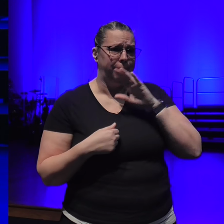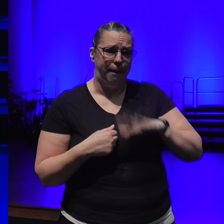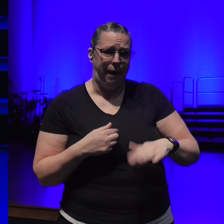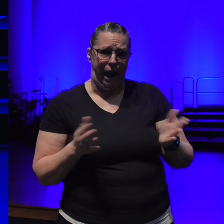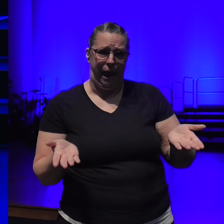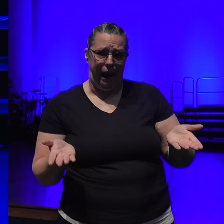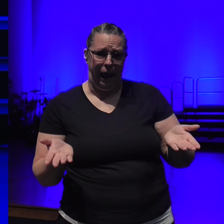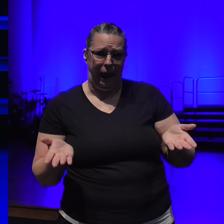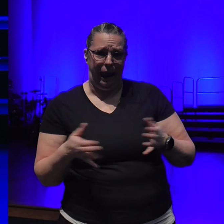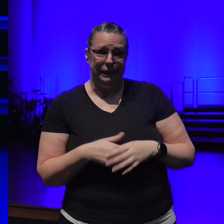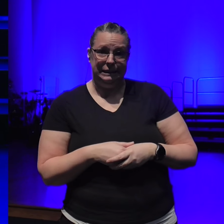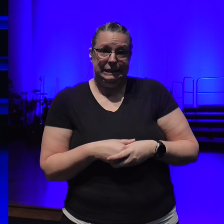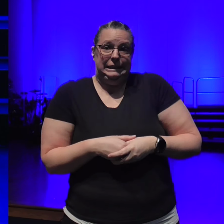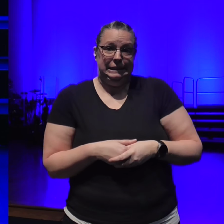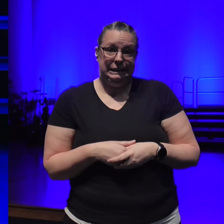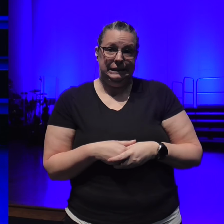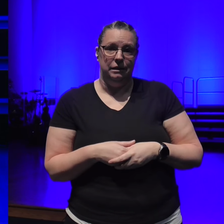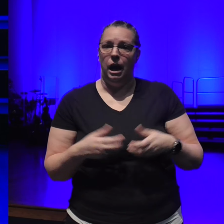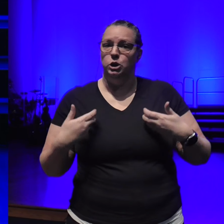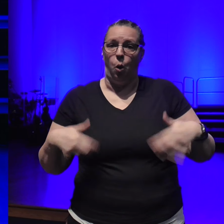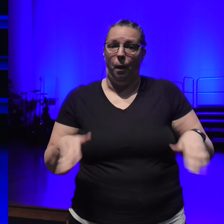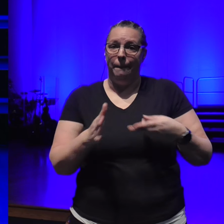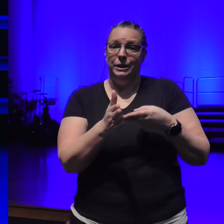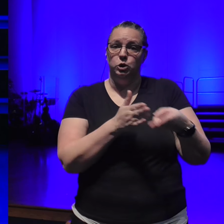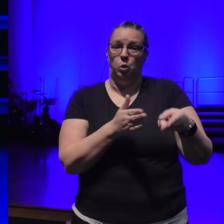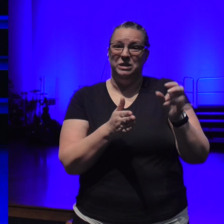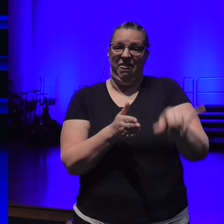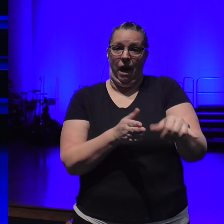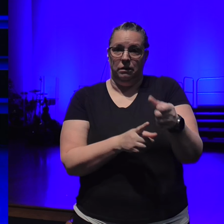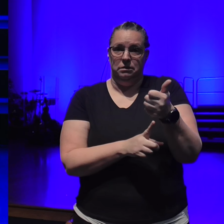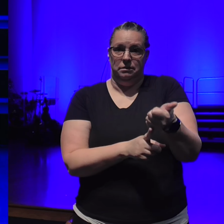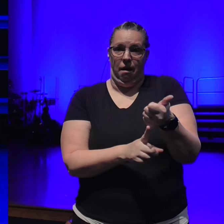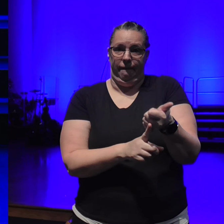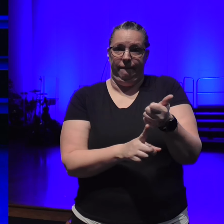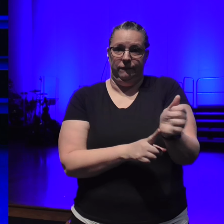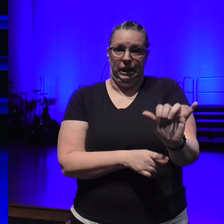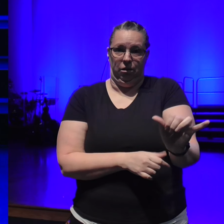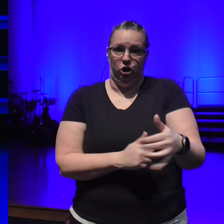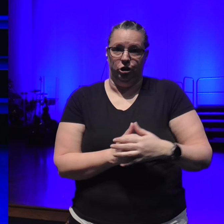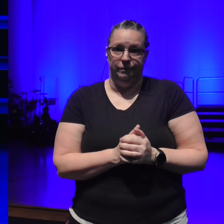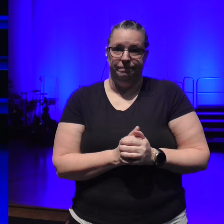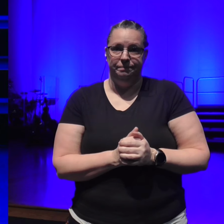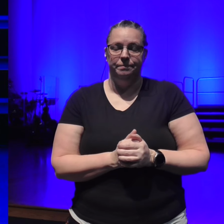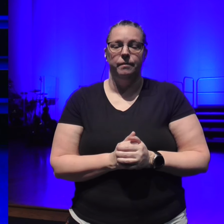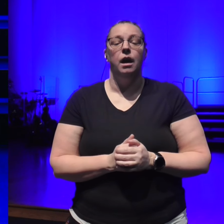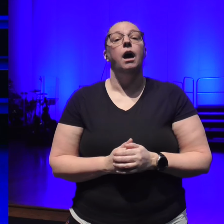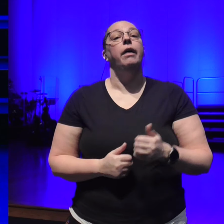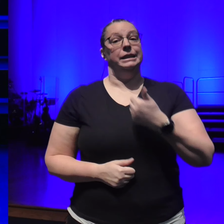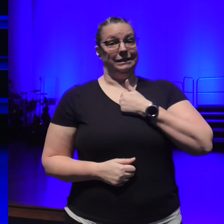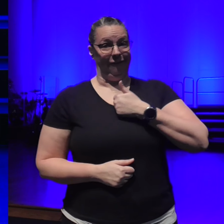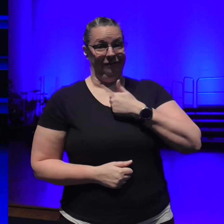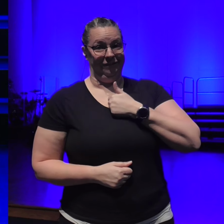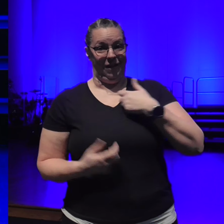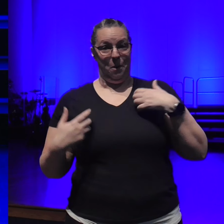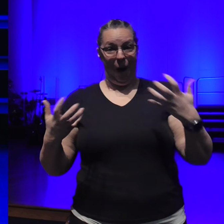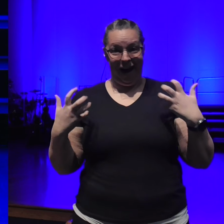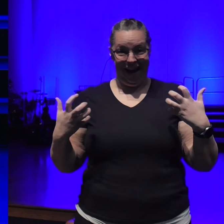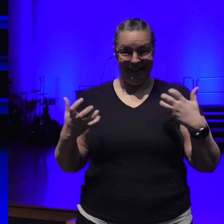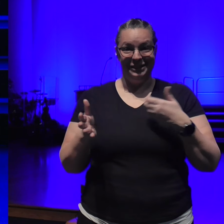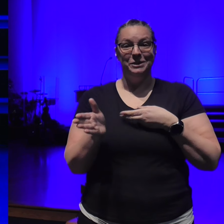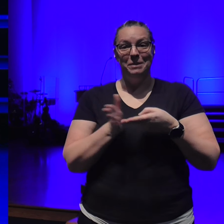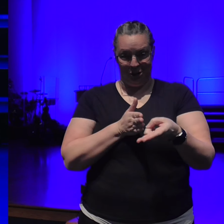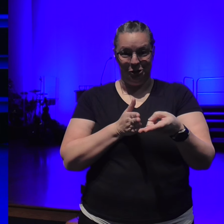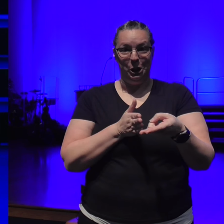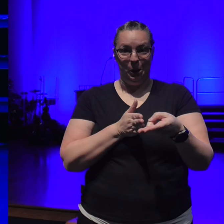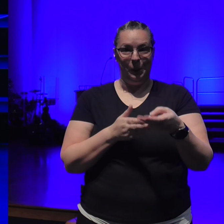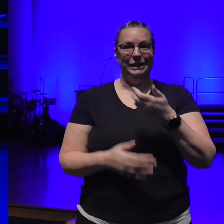I don't want to be true to that self either. The self that I want to be true to